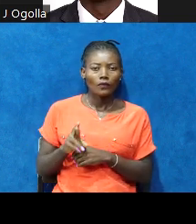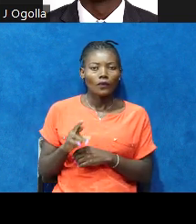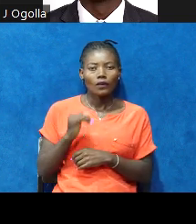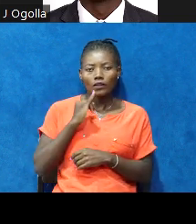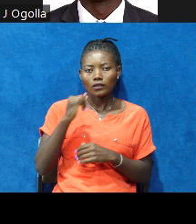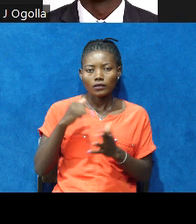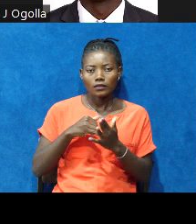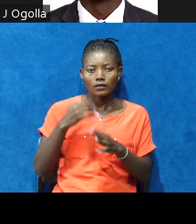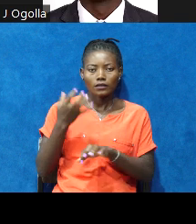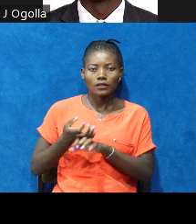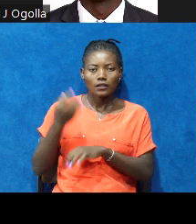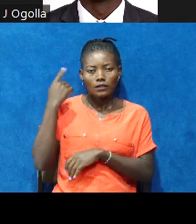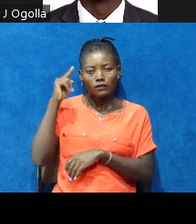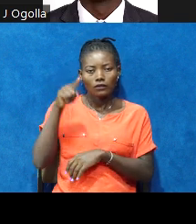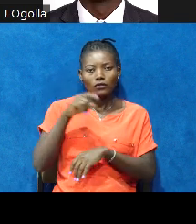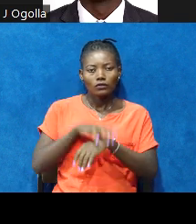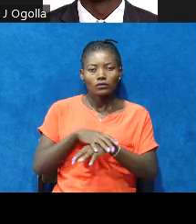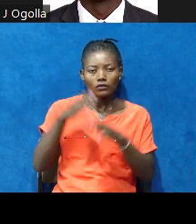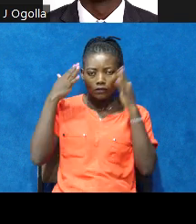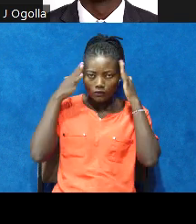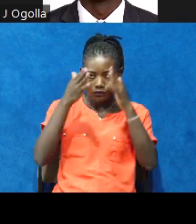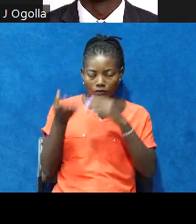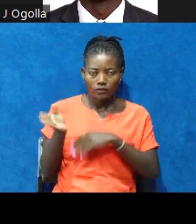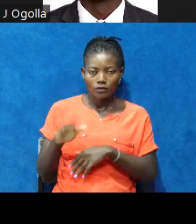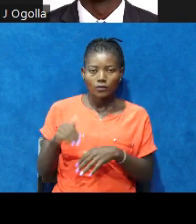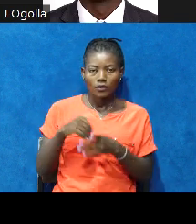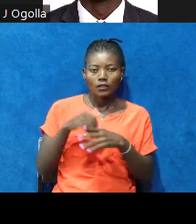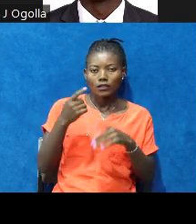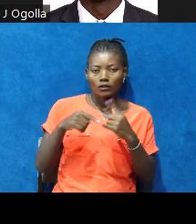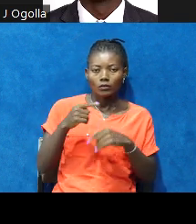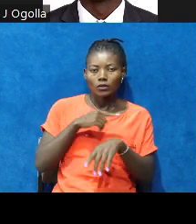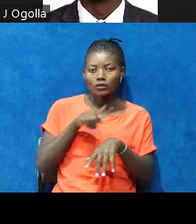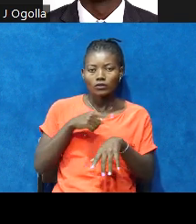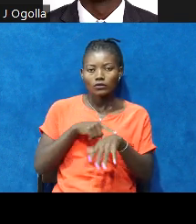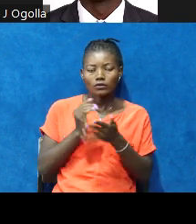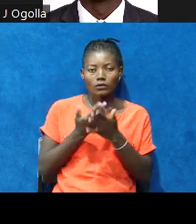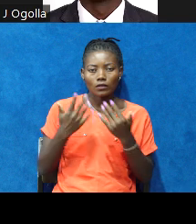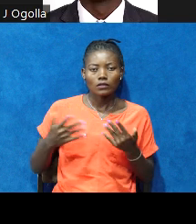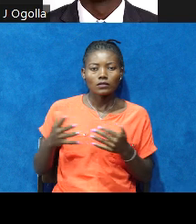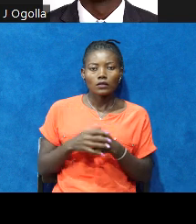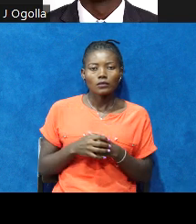Is it hard for you to get your focus back into the game